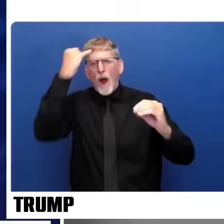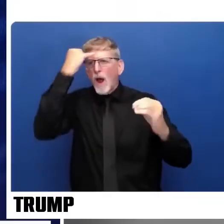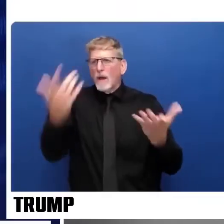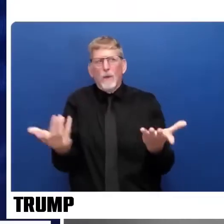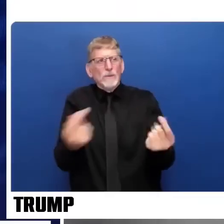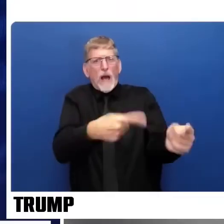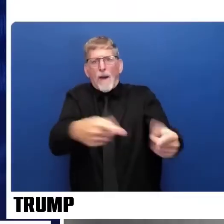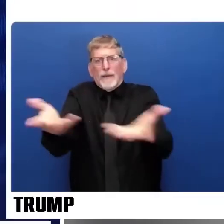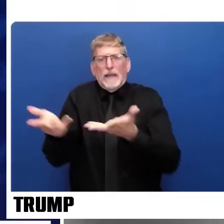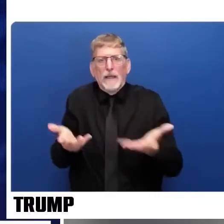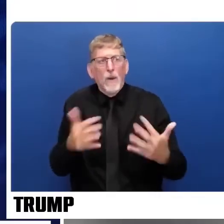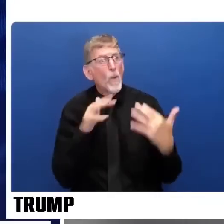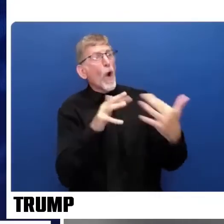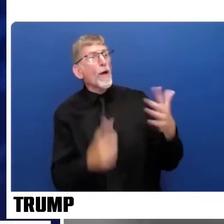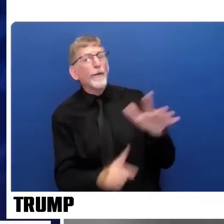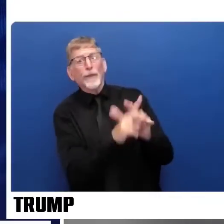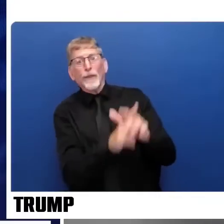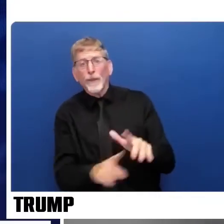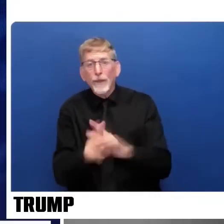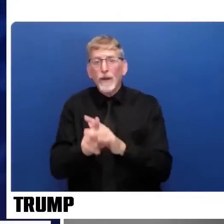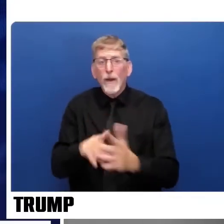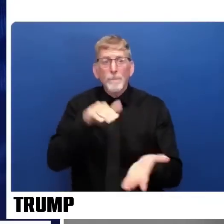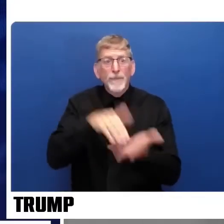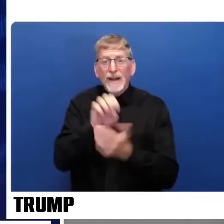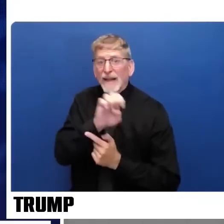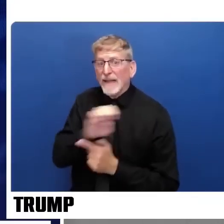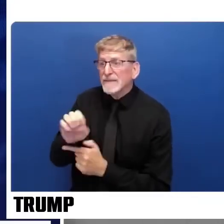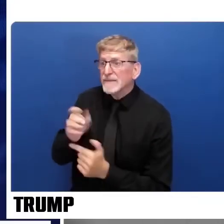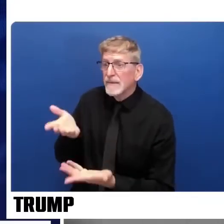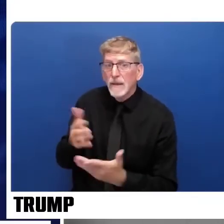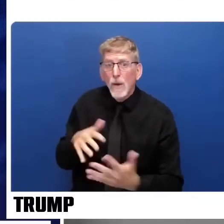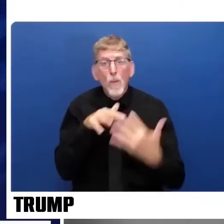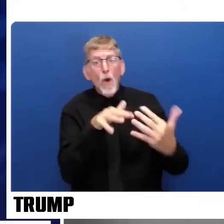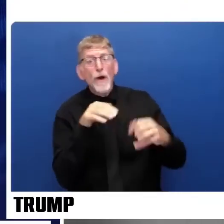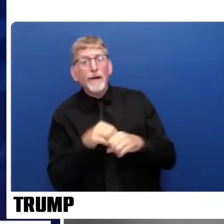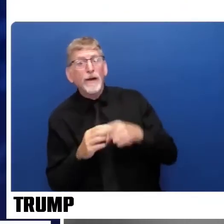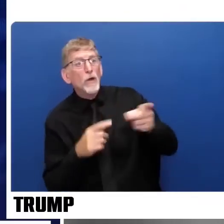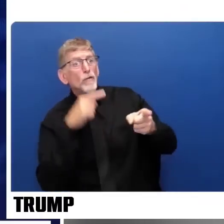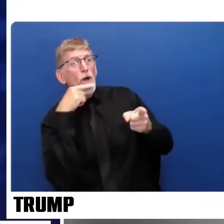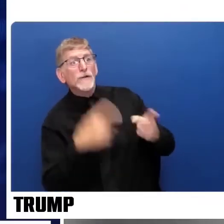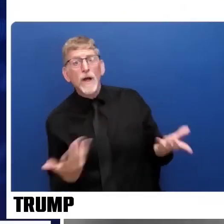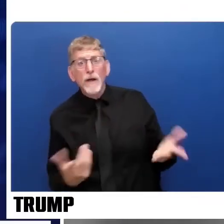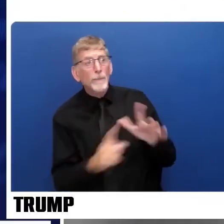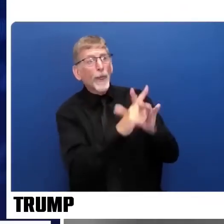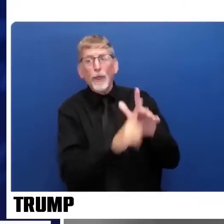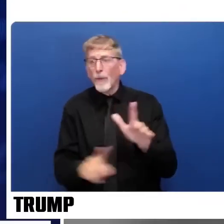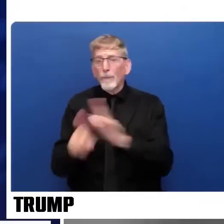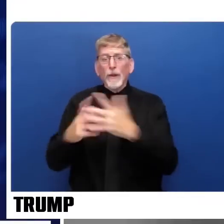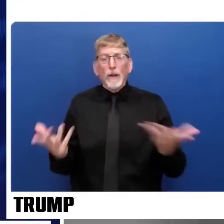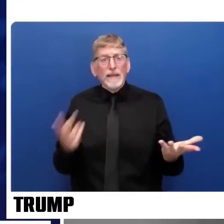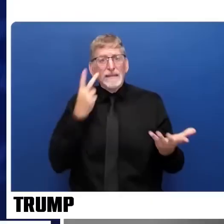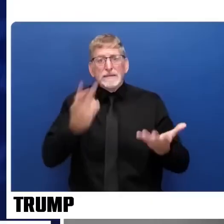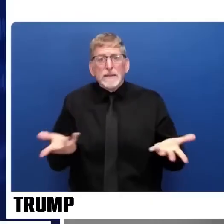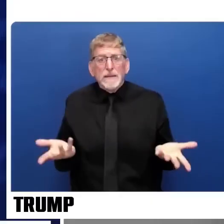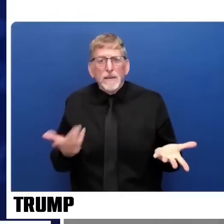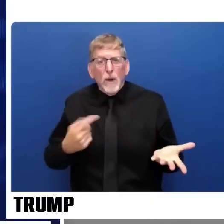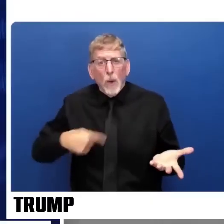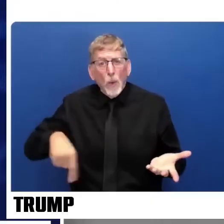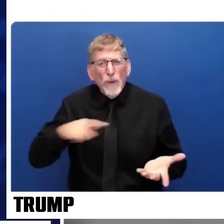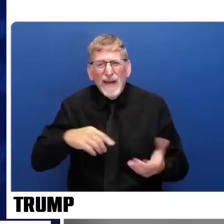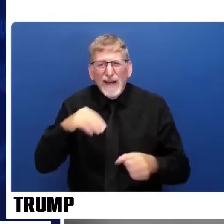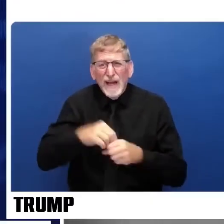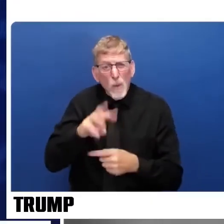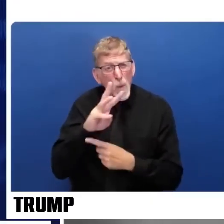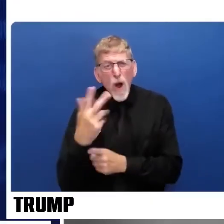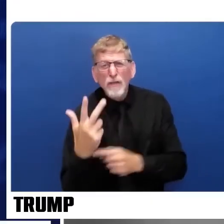on in the Middle East. We have wars going on with Russia and Ukraine. We're going to end up in a third world war, and it'll be a